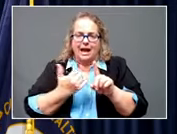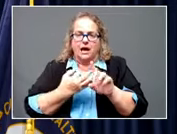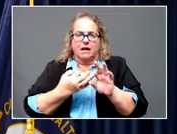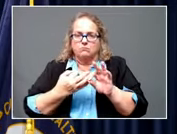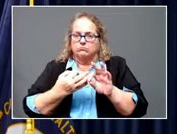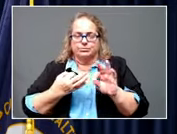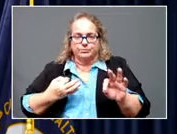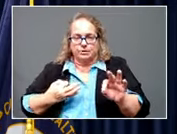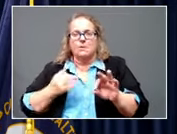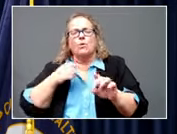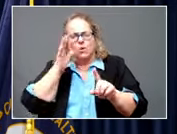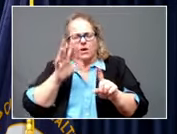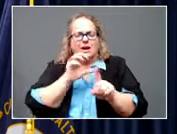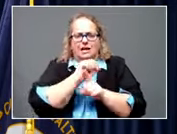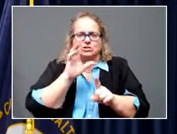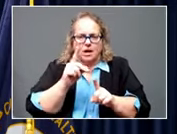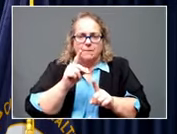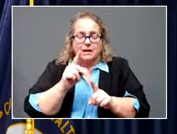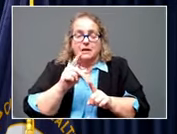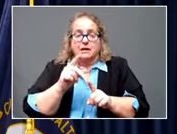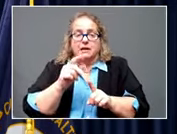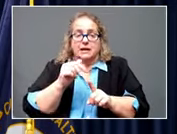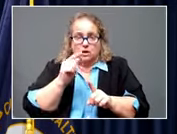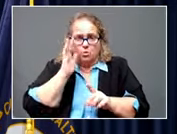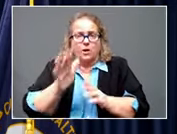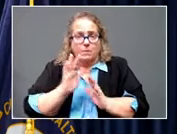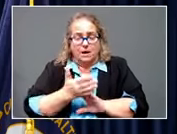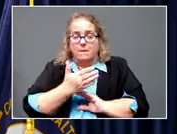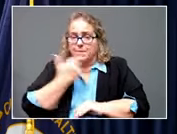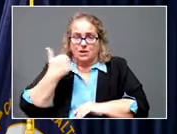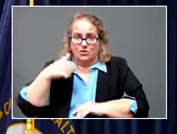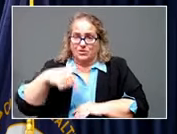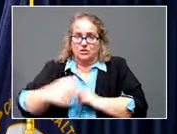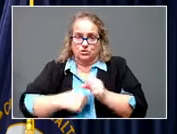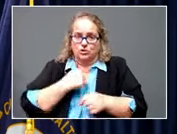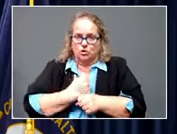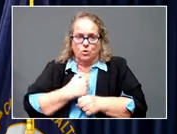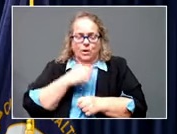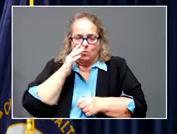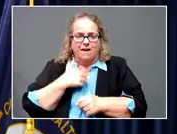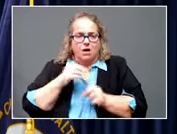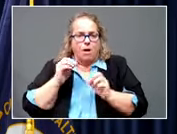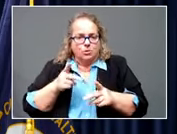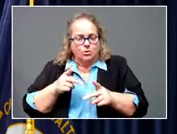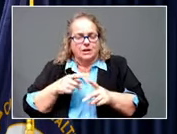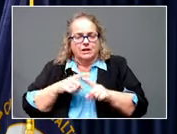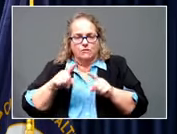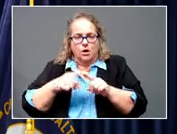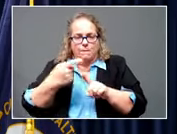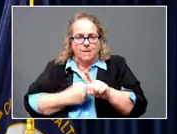least this year, and it's not forever, it's probably just this year, we'll have the opportunity in the months ahead when we're gathering with